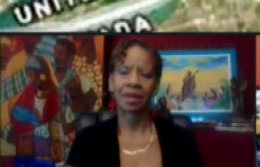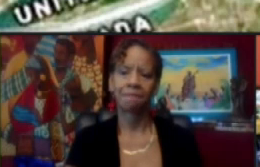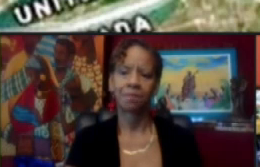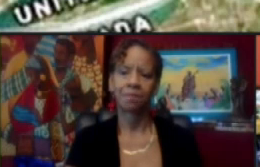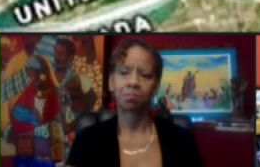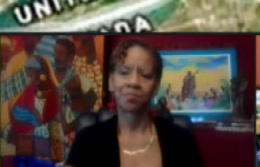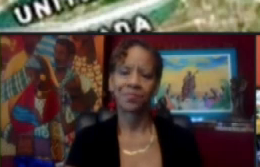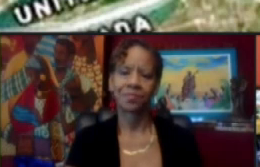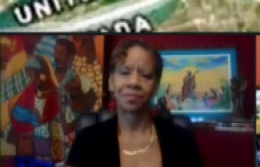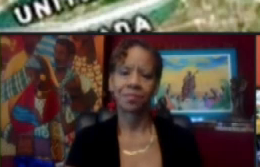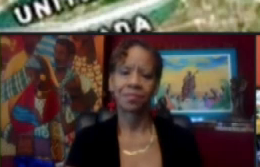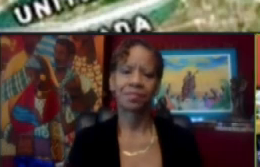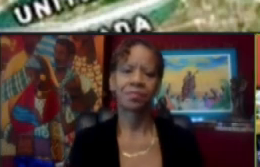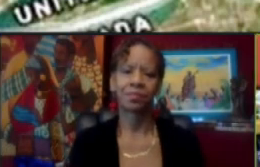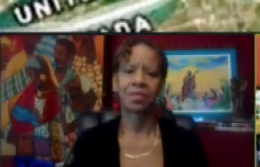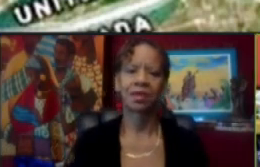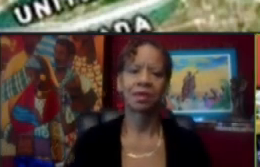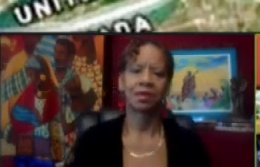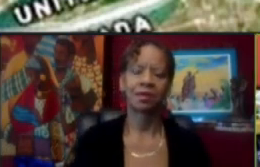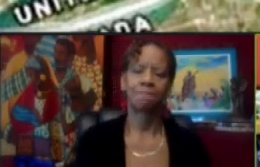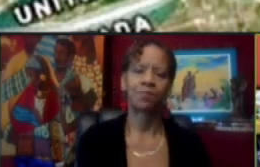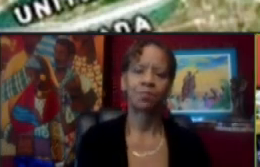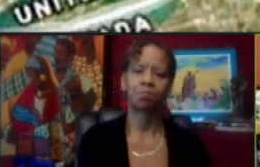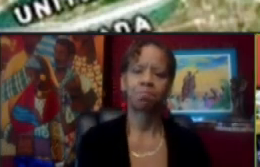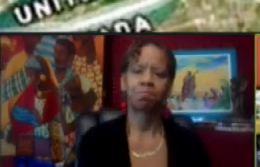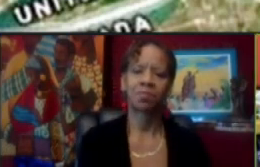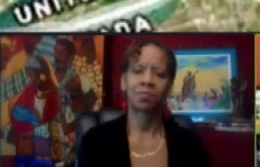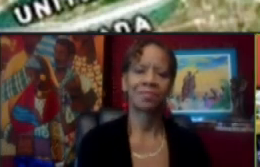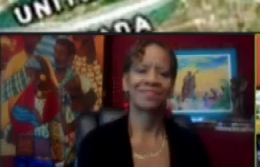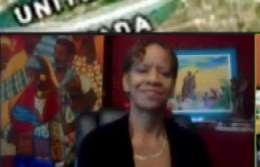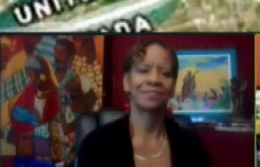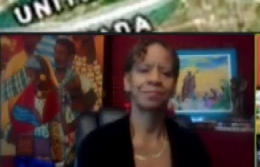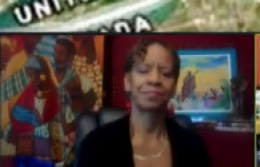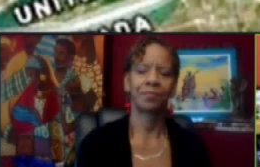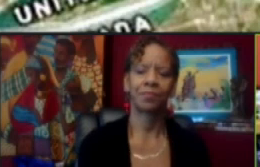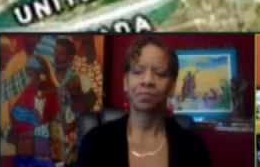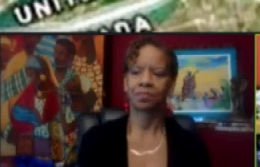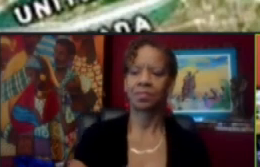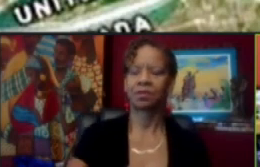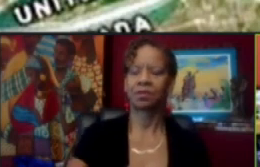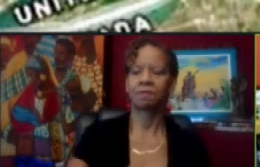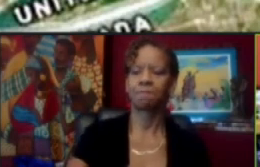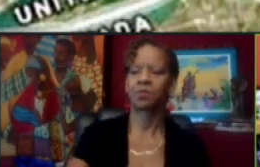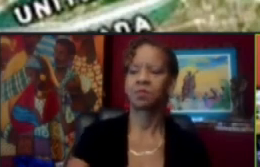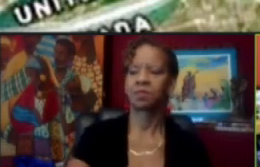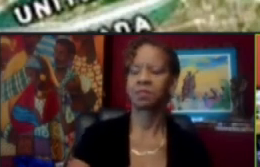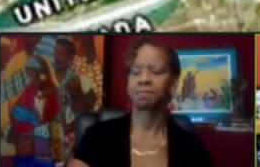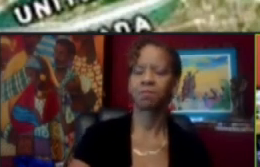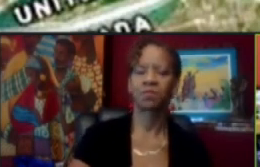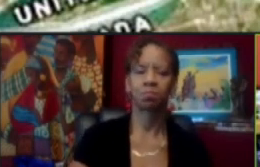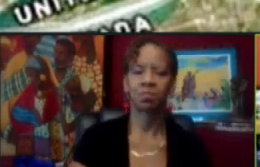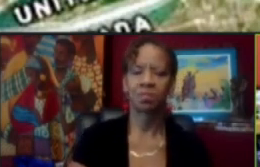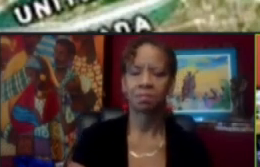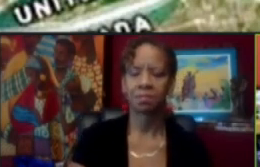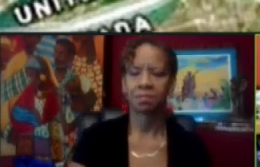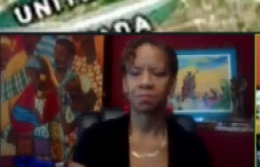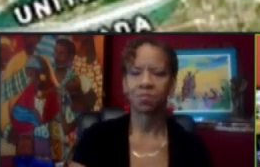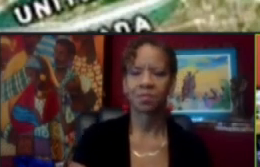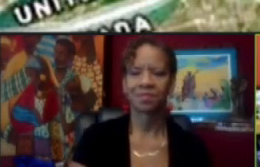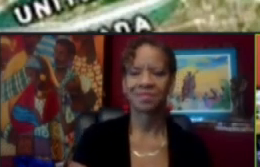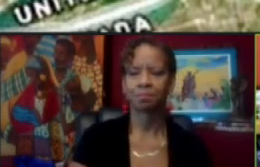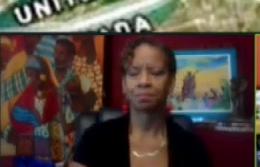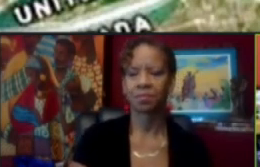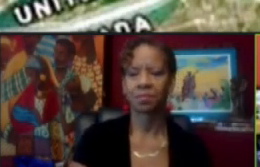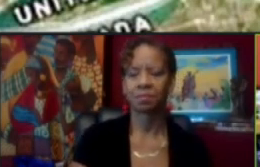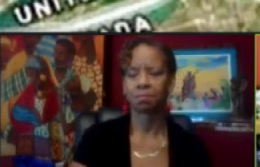you. If you have other questions, please send them in through the chat so that we can send them forward. Actually, I have one. Is